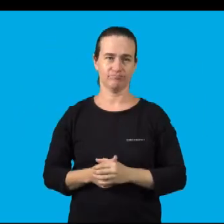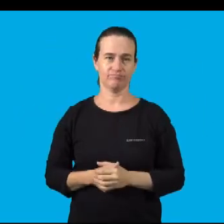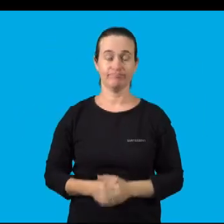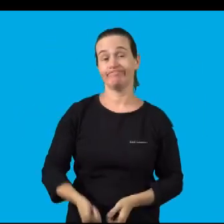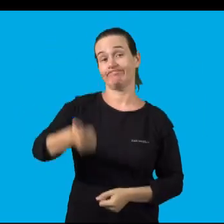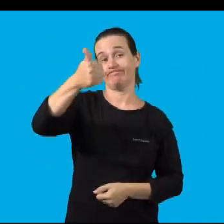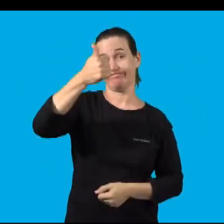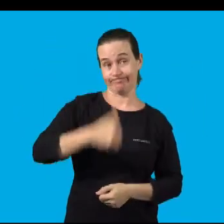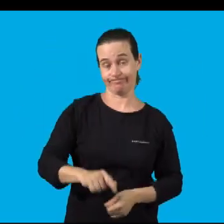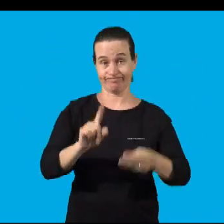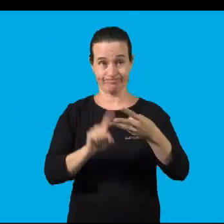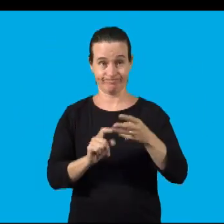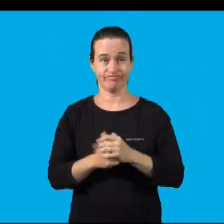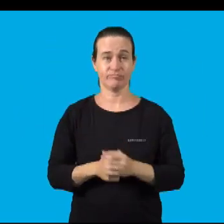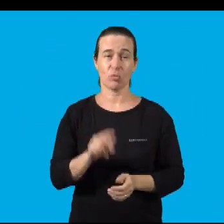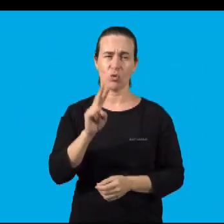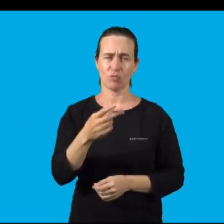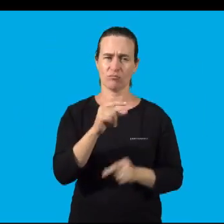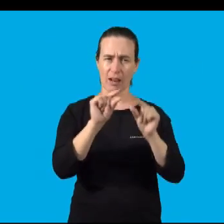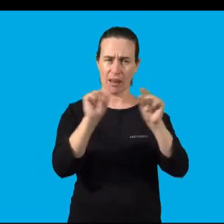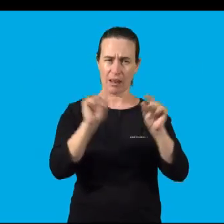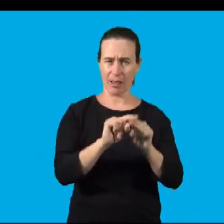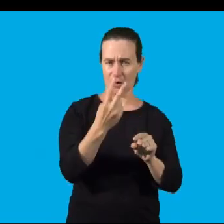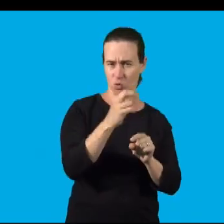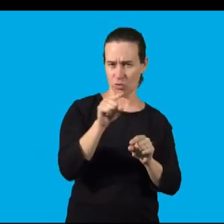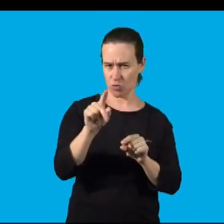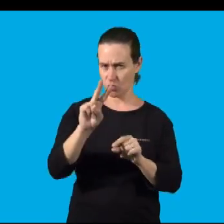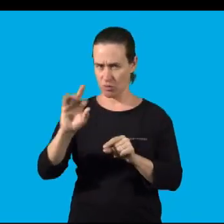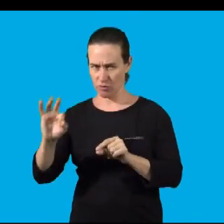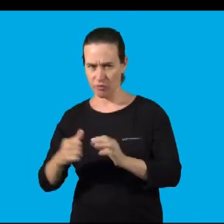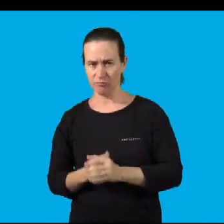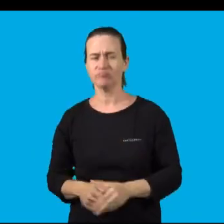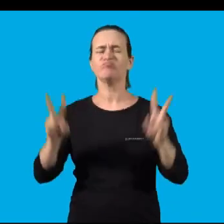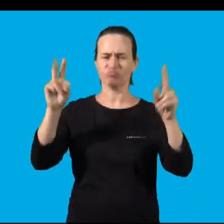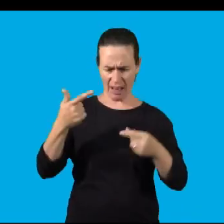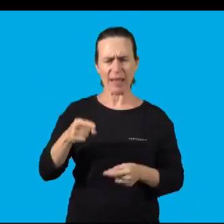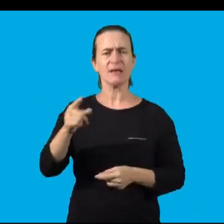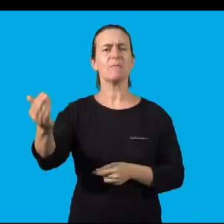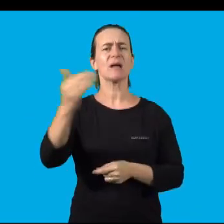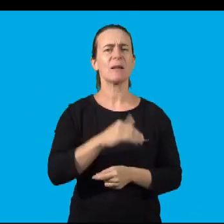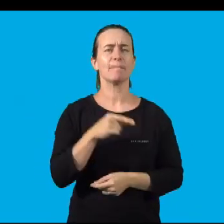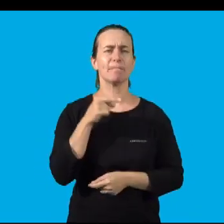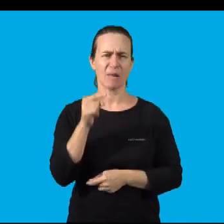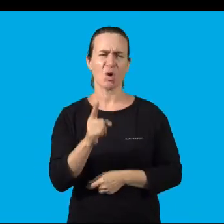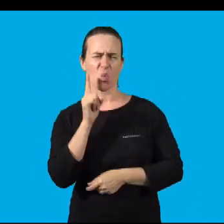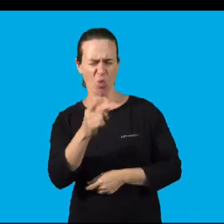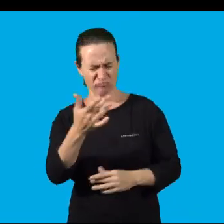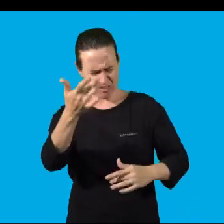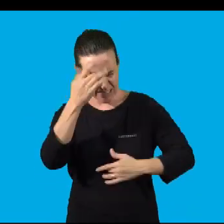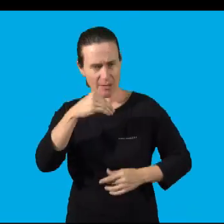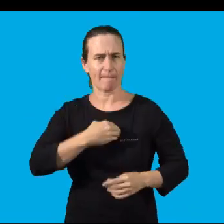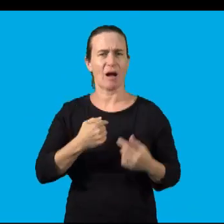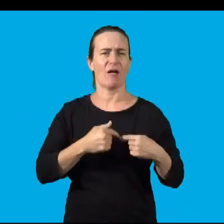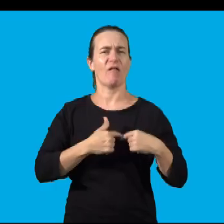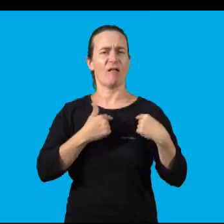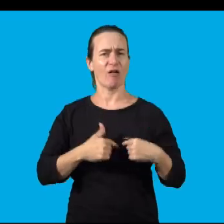Now, the next question. Refer to lines 20 to 23. But let him come. It warms the very sickness in my